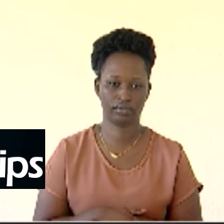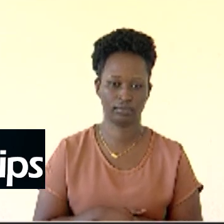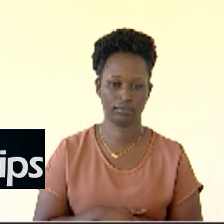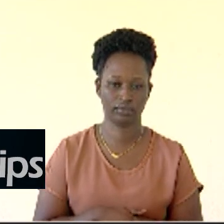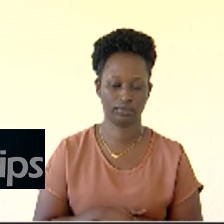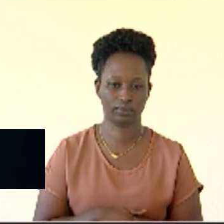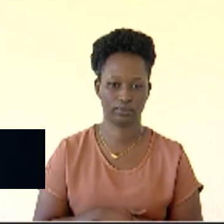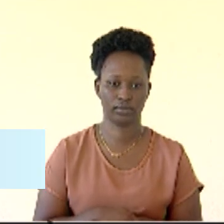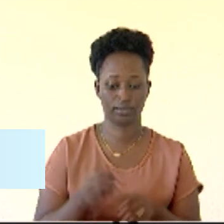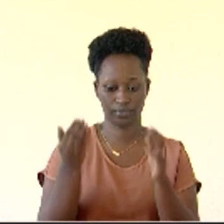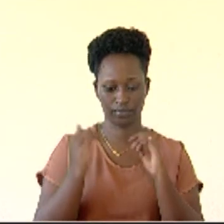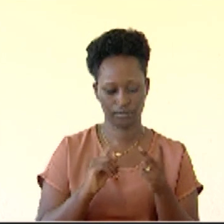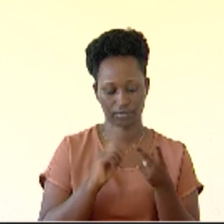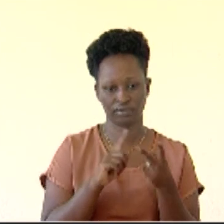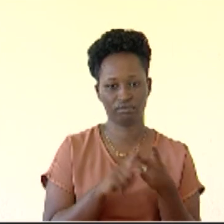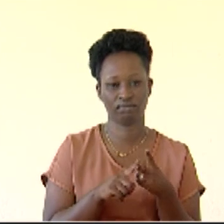call homosexuality.